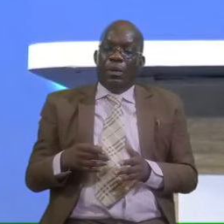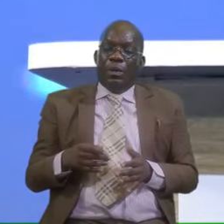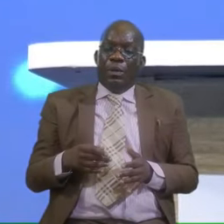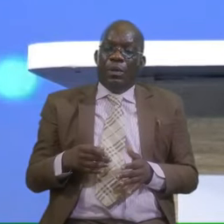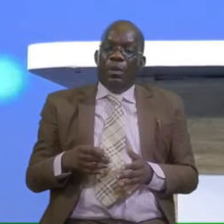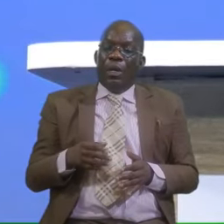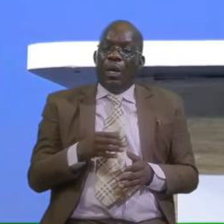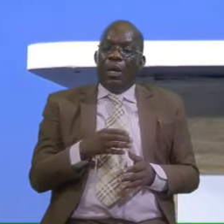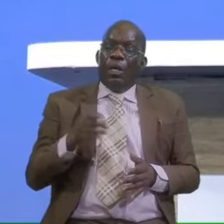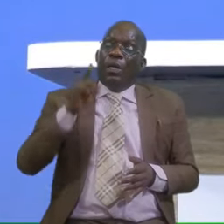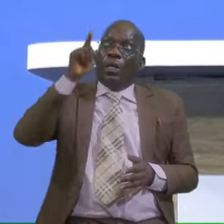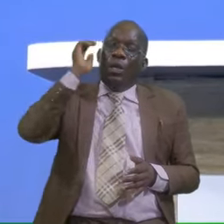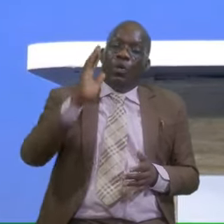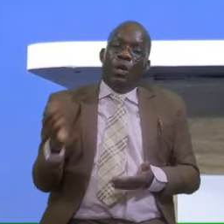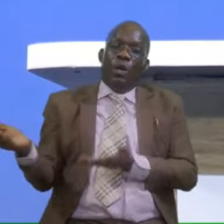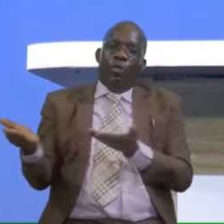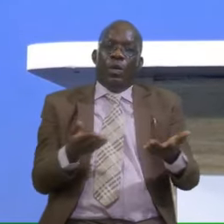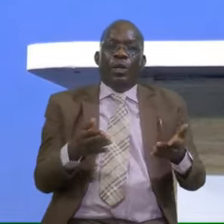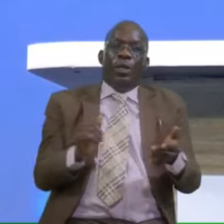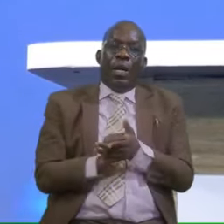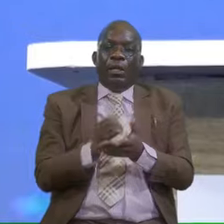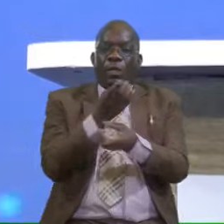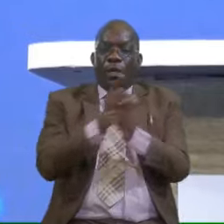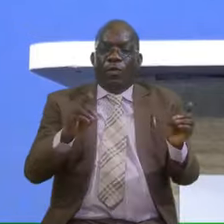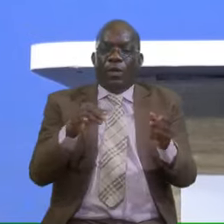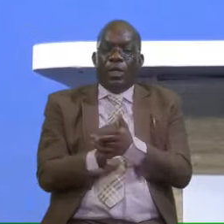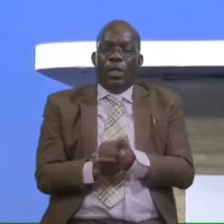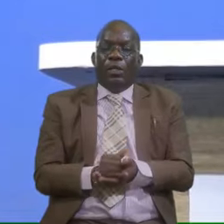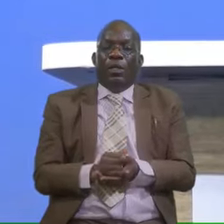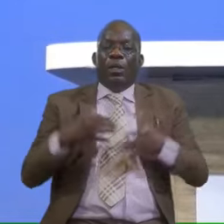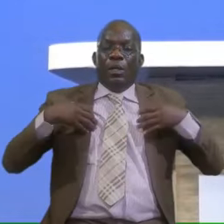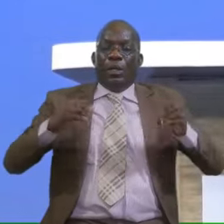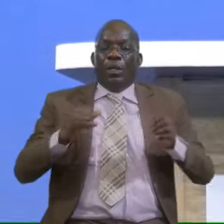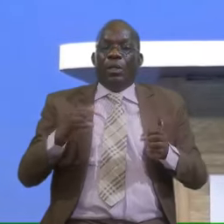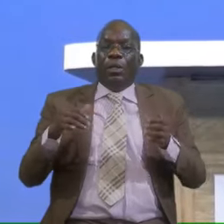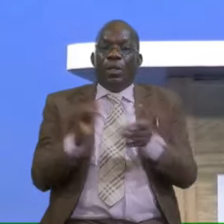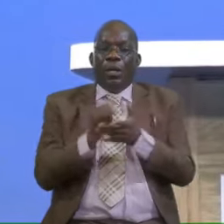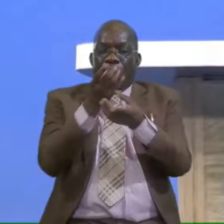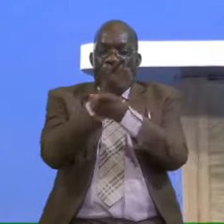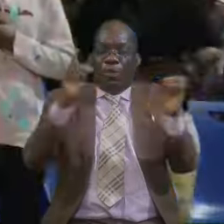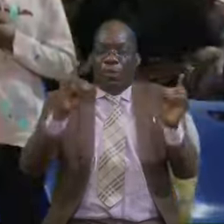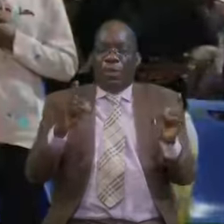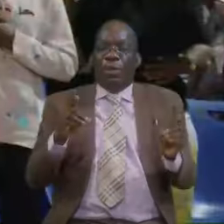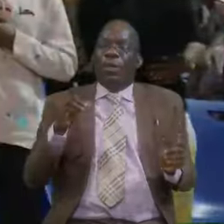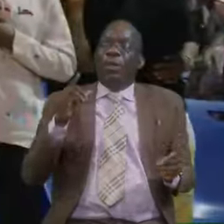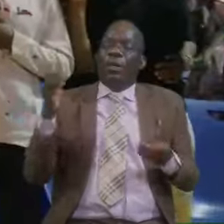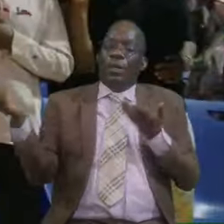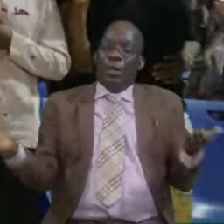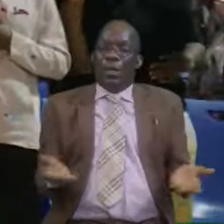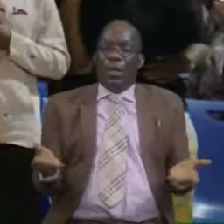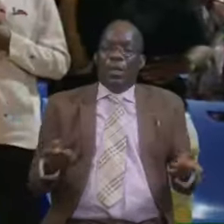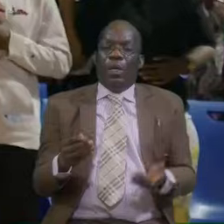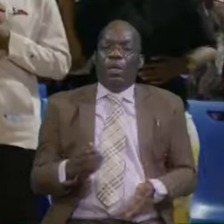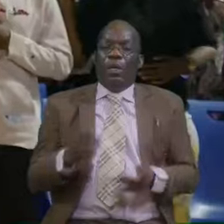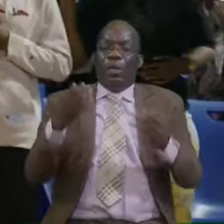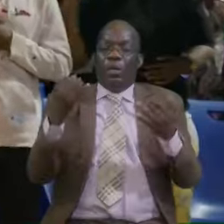intervention, that healing, that deliverance here tonight. And when